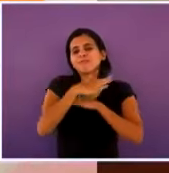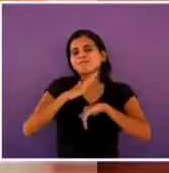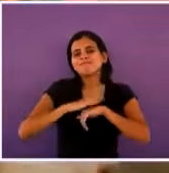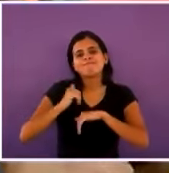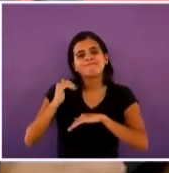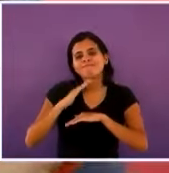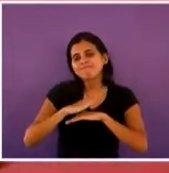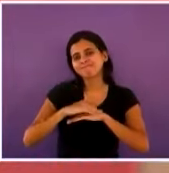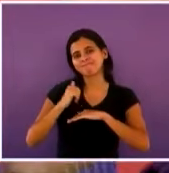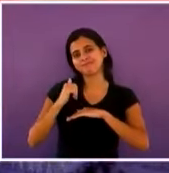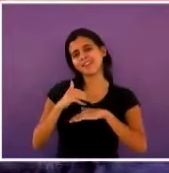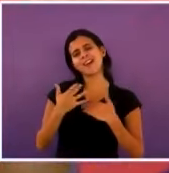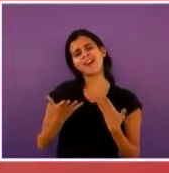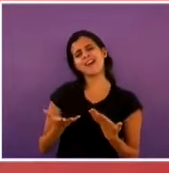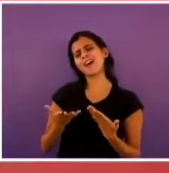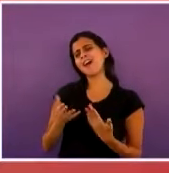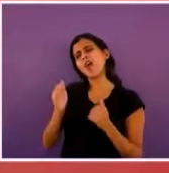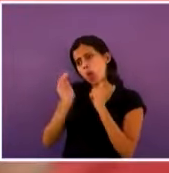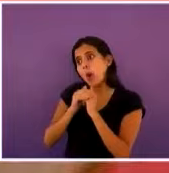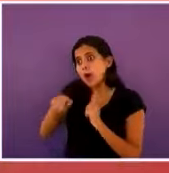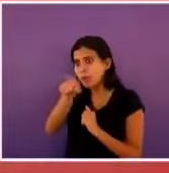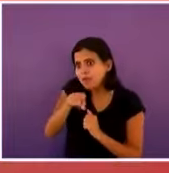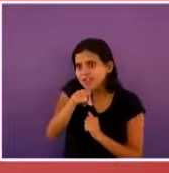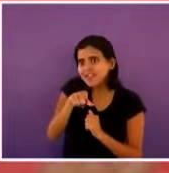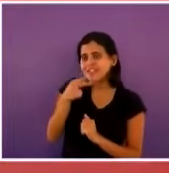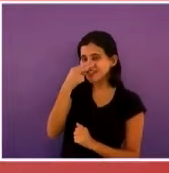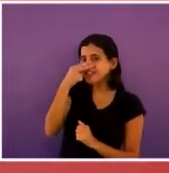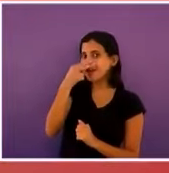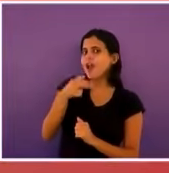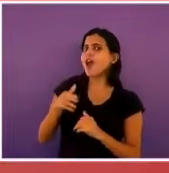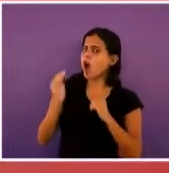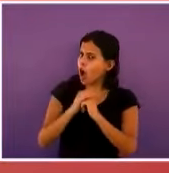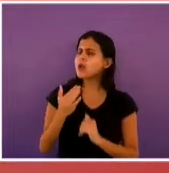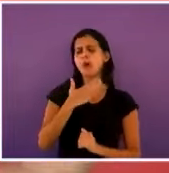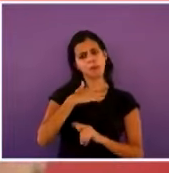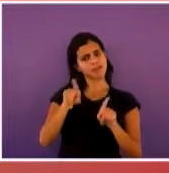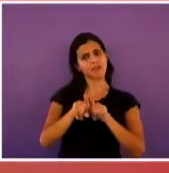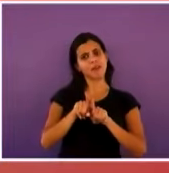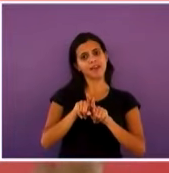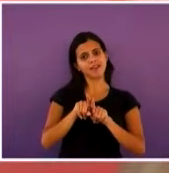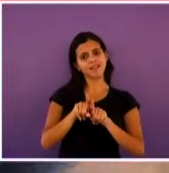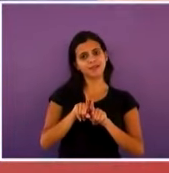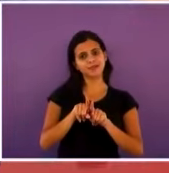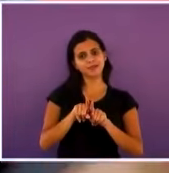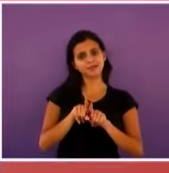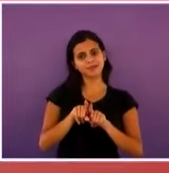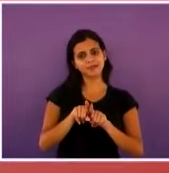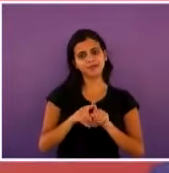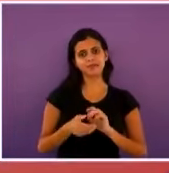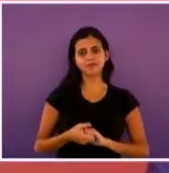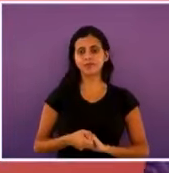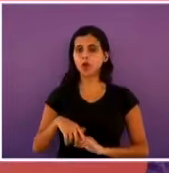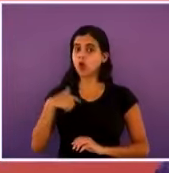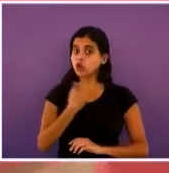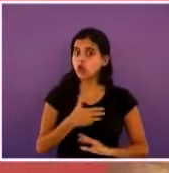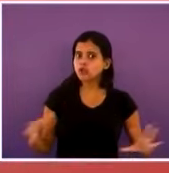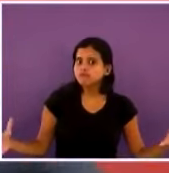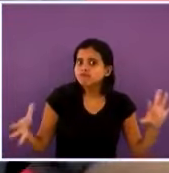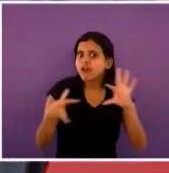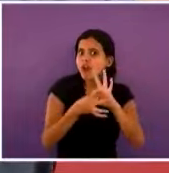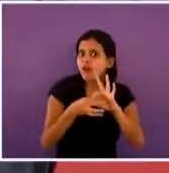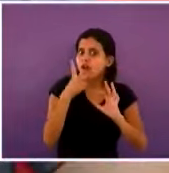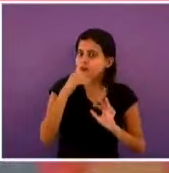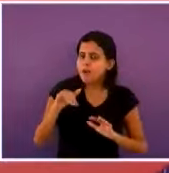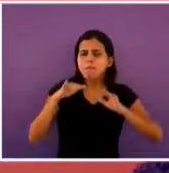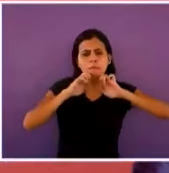I pray for you." Ah, eu oro por você. "Oh, pray for me." Ore por mim. We must do evangelism. Nós devemos fazer evangelismo. We must